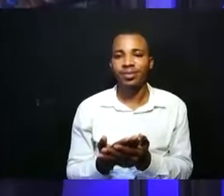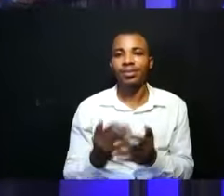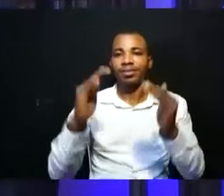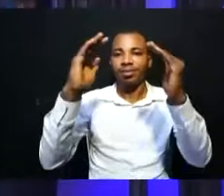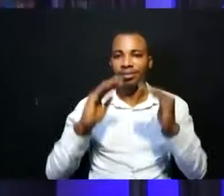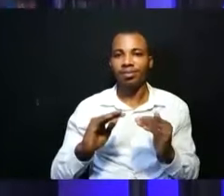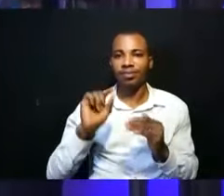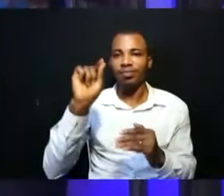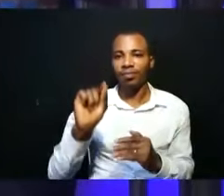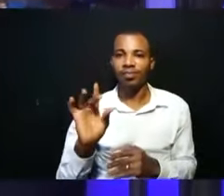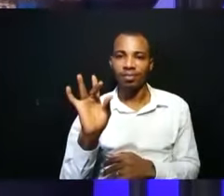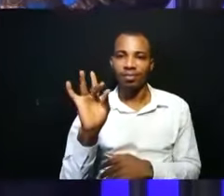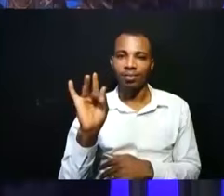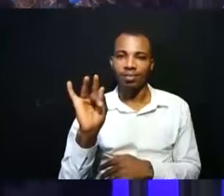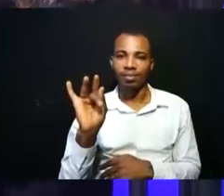18.